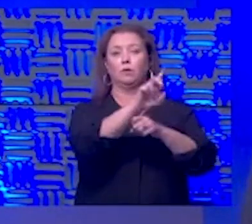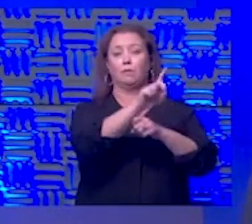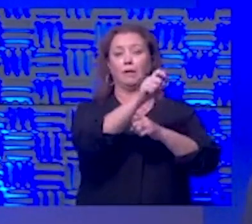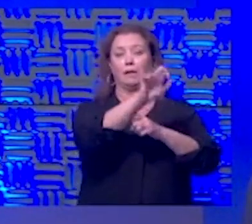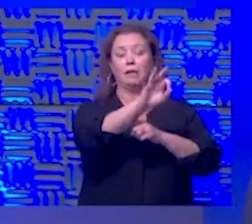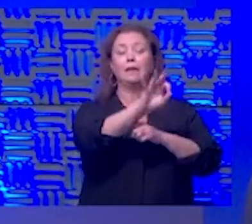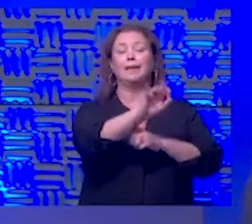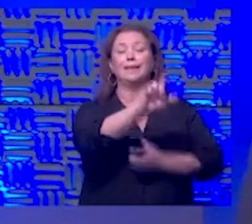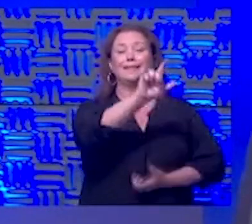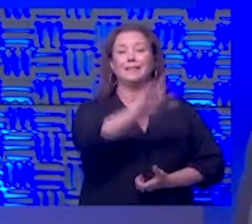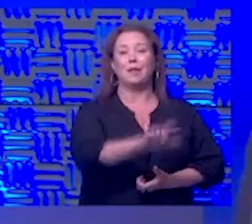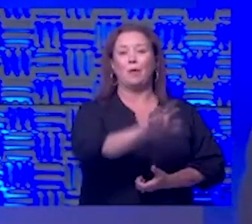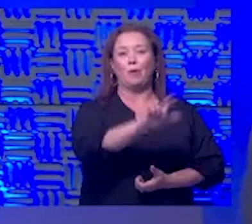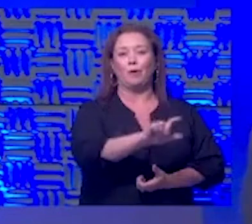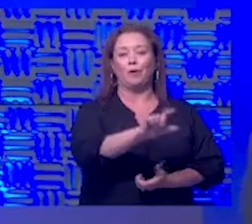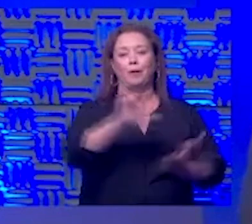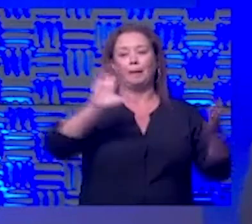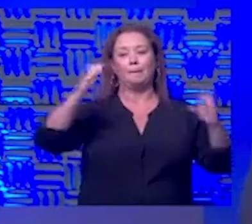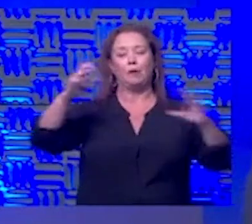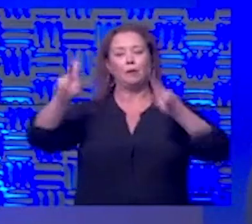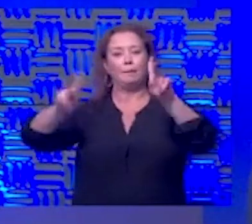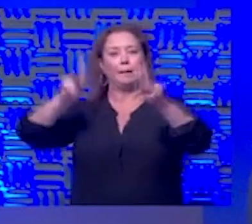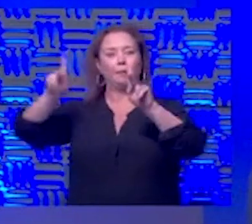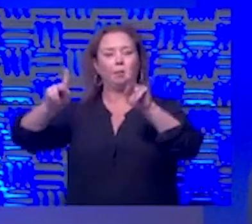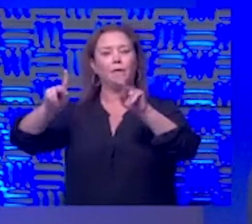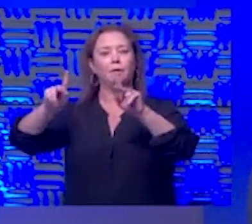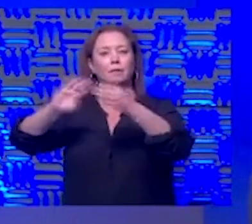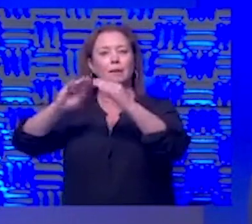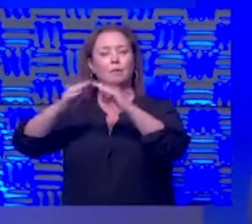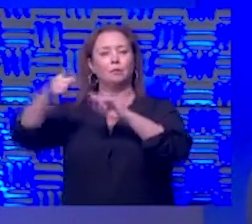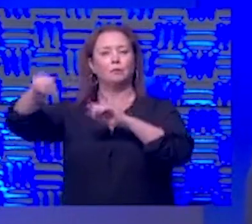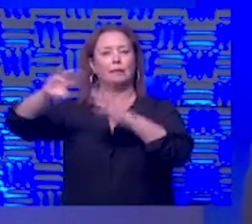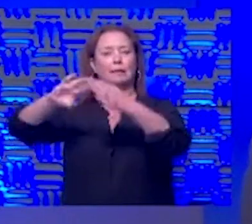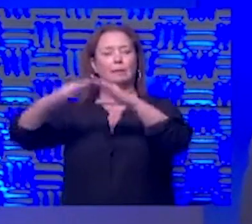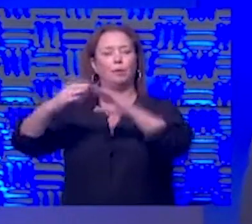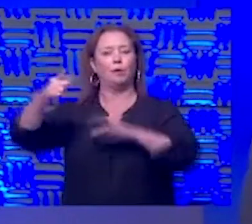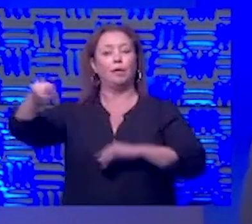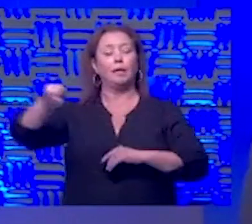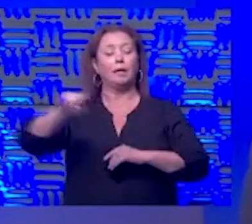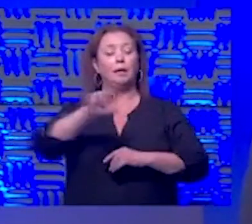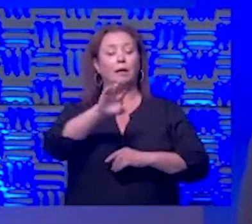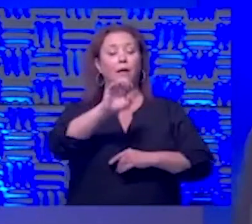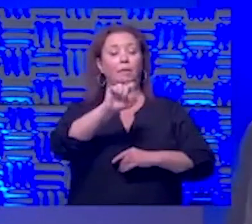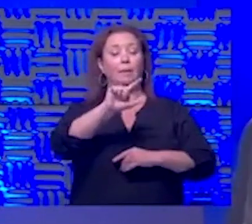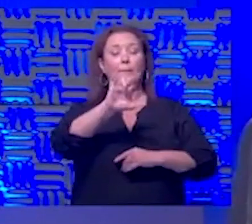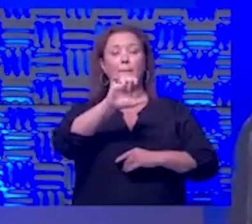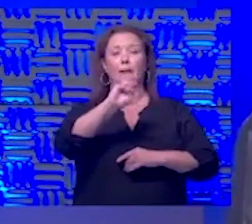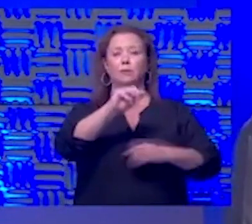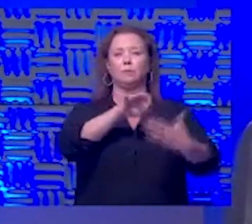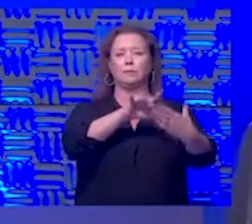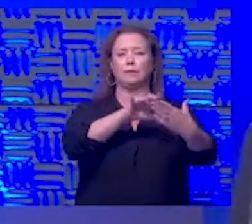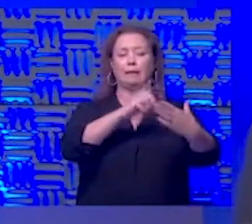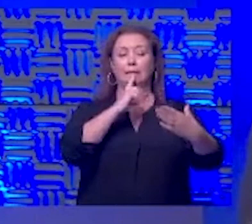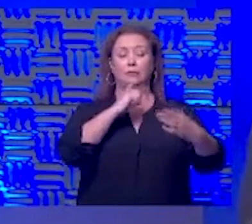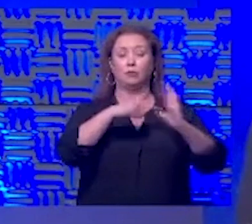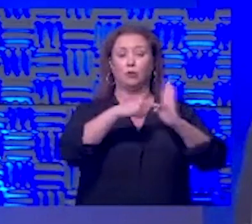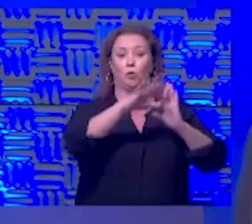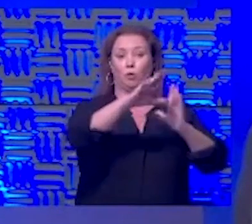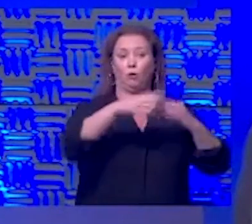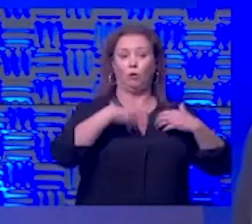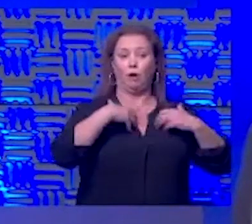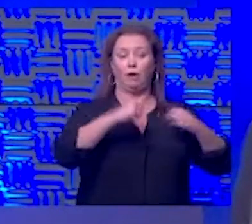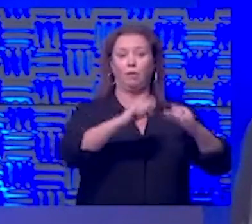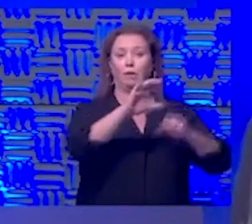lower than the community. And what this Belgium group, or what this study basically showed, was that for their healthcare workers who were